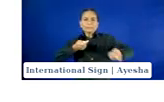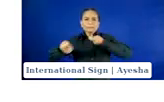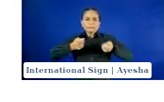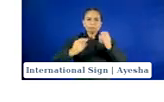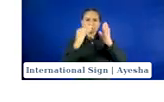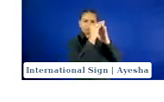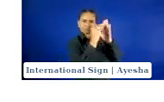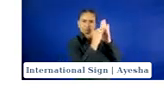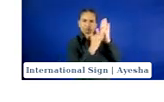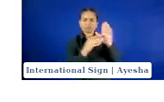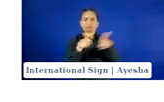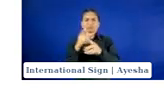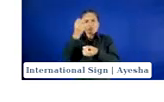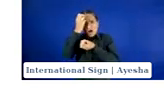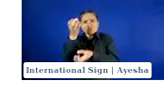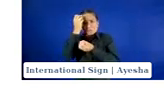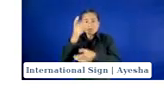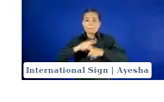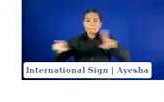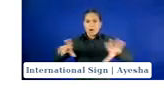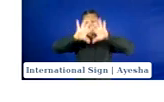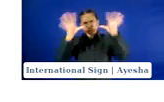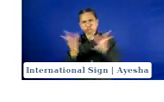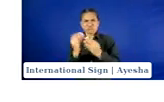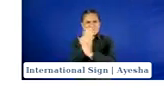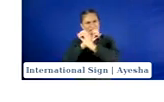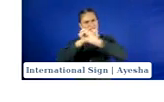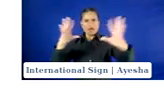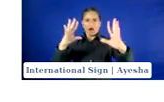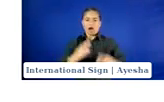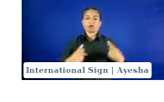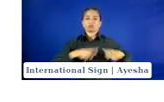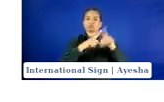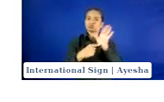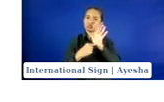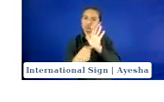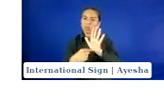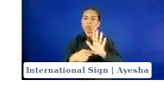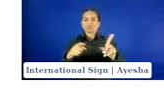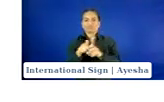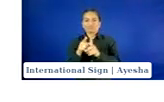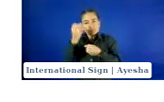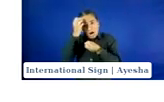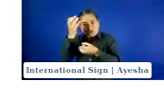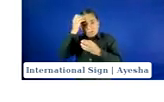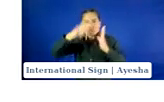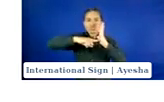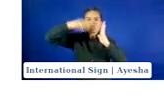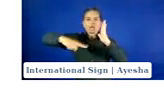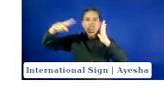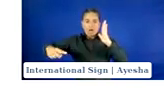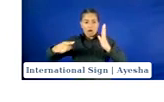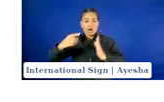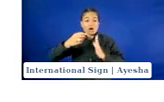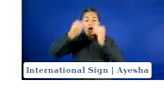prevalence in the country, particularly as the administrative data is being collected. So we also saw definition